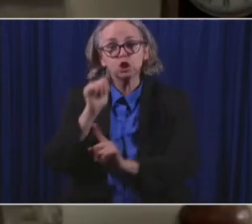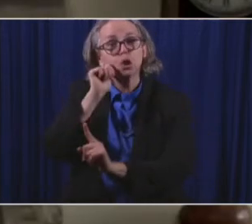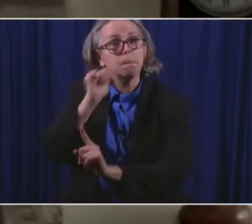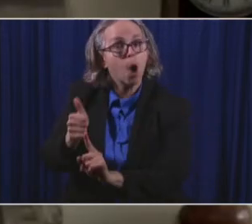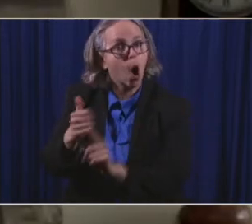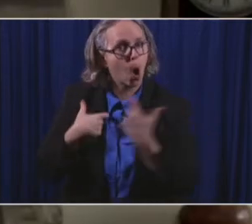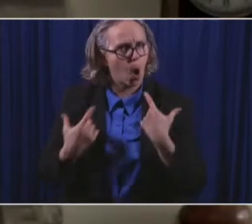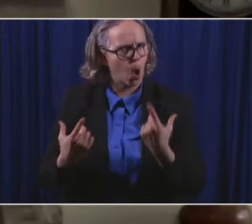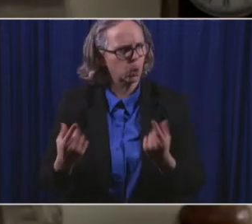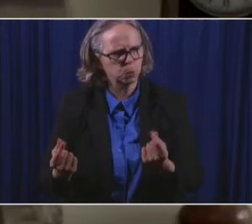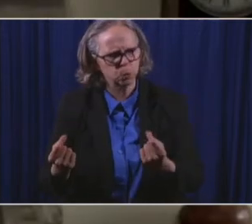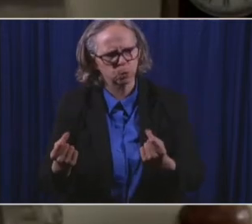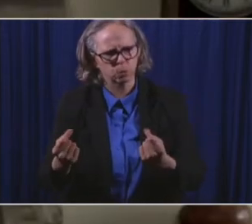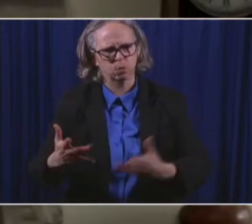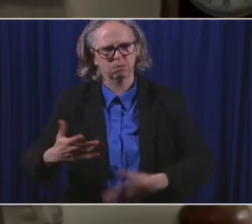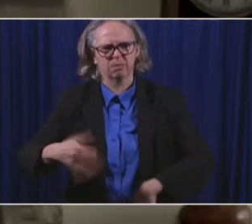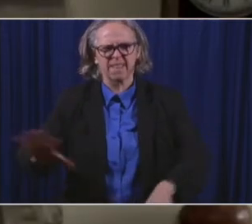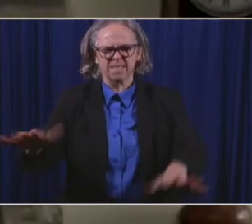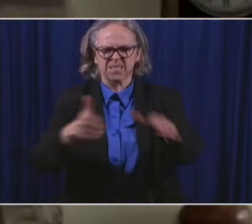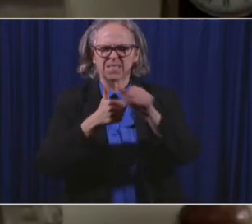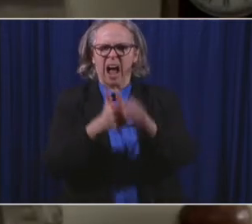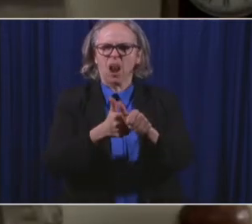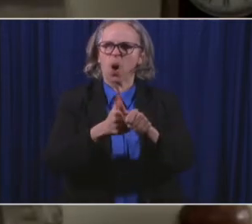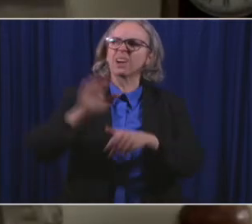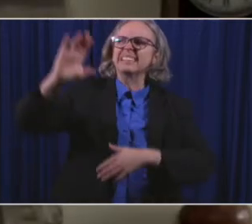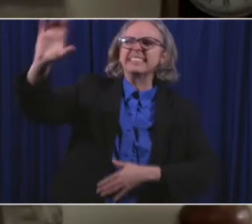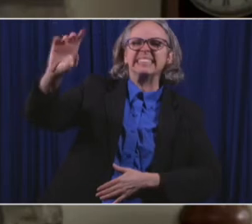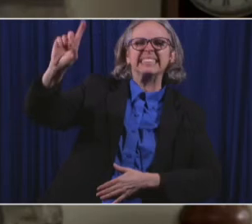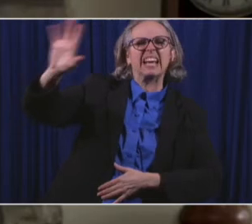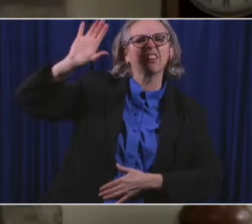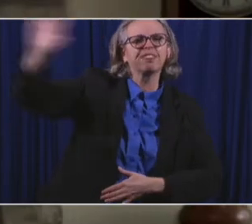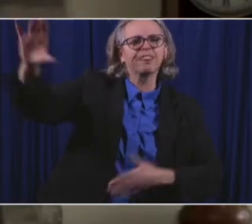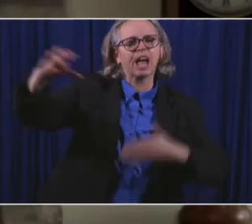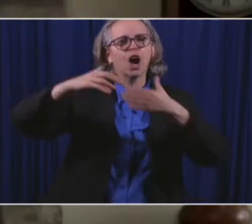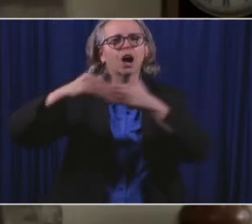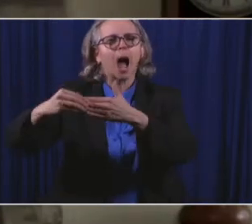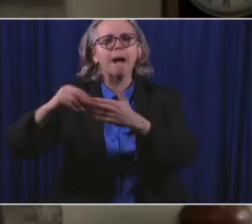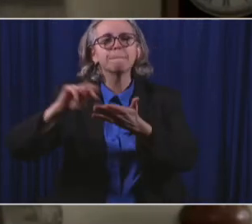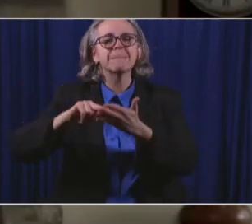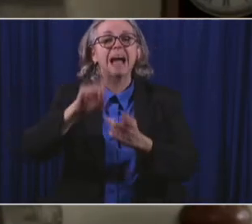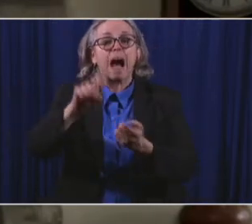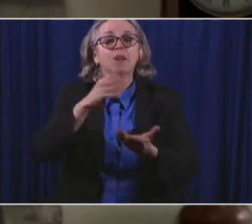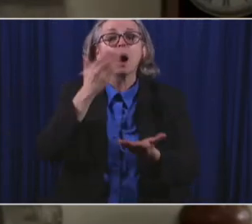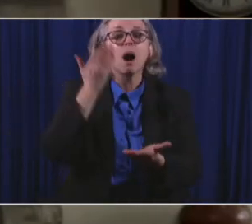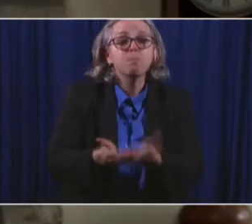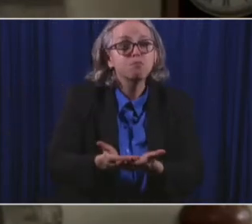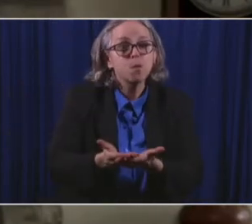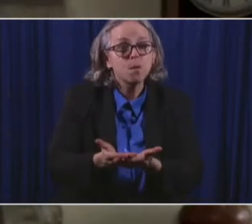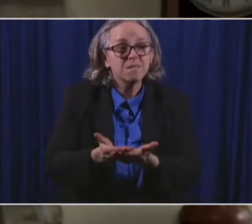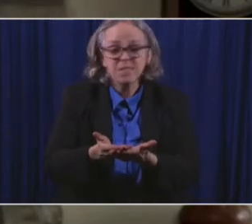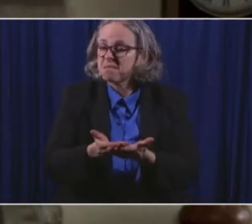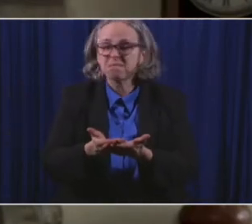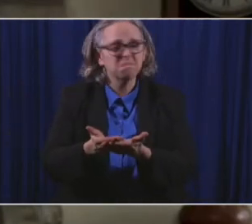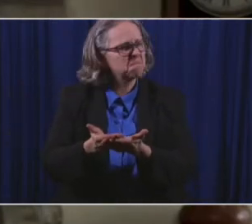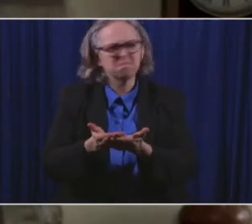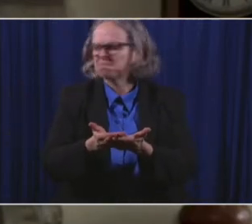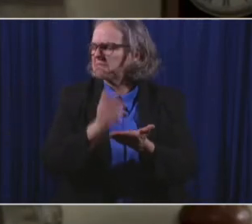tests immediately in our daily reported case counts moving forward. We currently